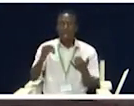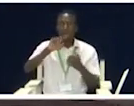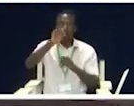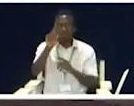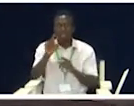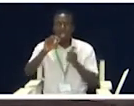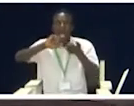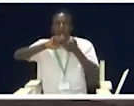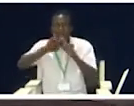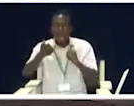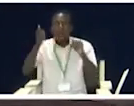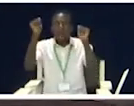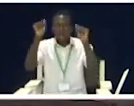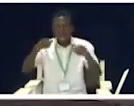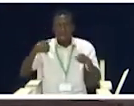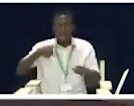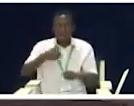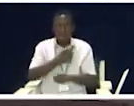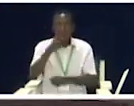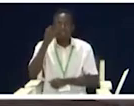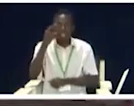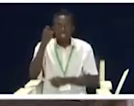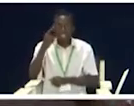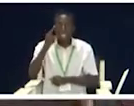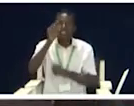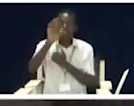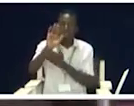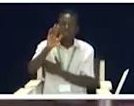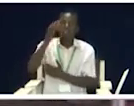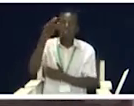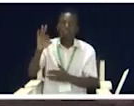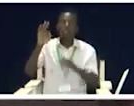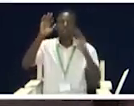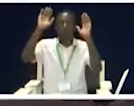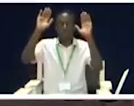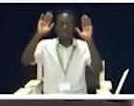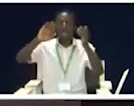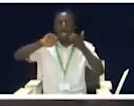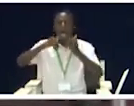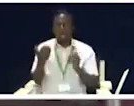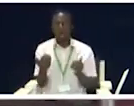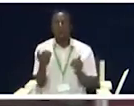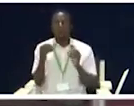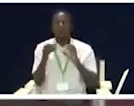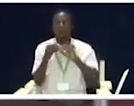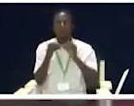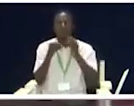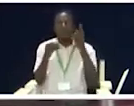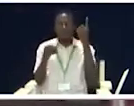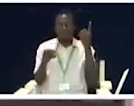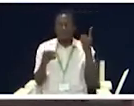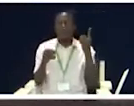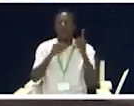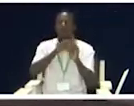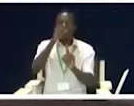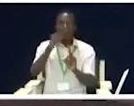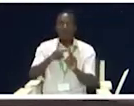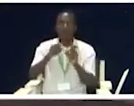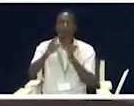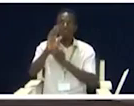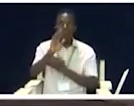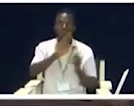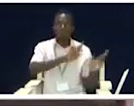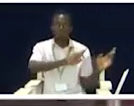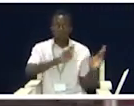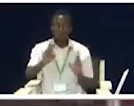of wonders? We need to note a few things in understanding the God of wonders. Number one thing to note, when God is set to do